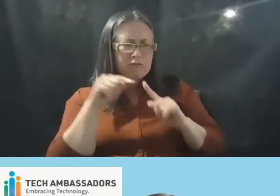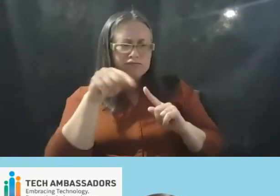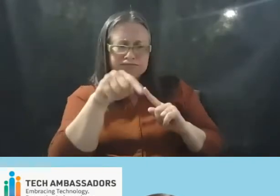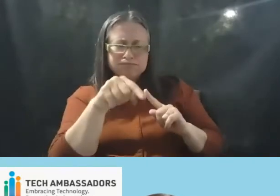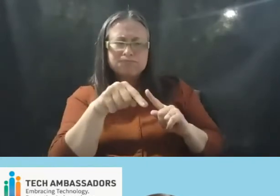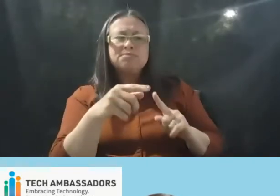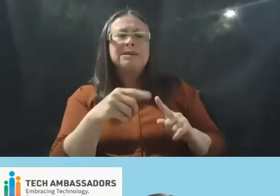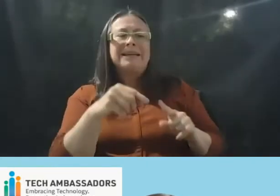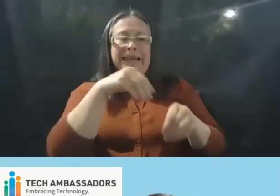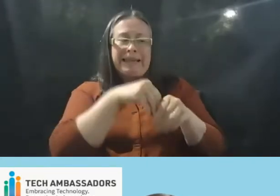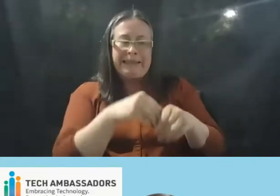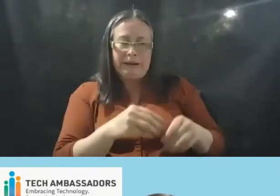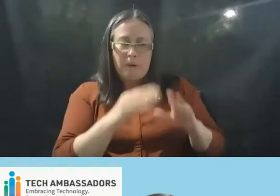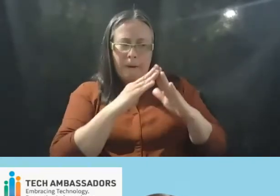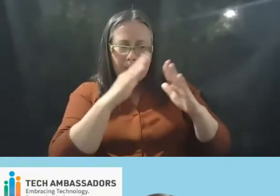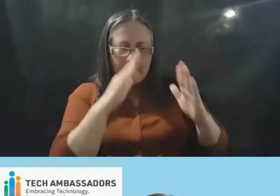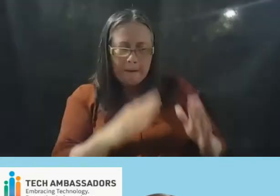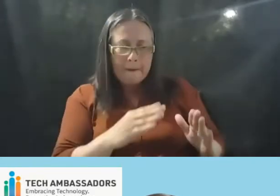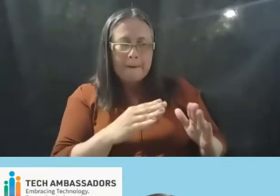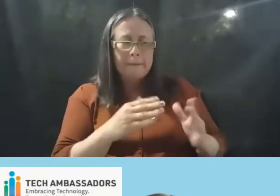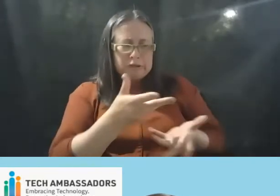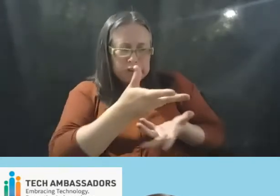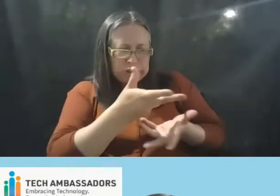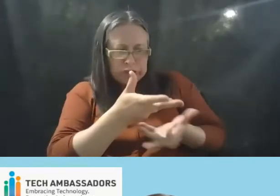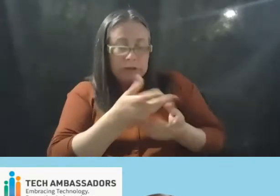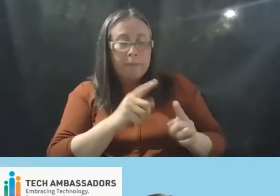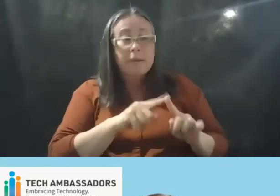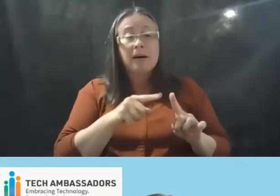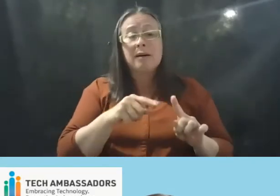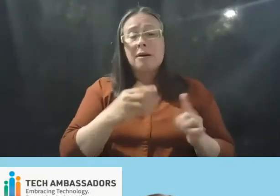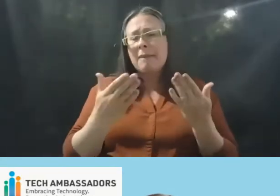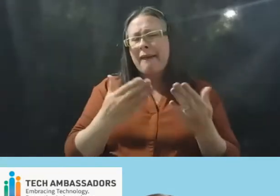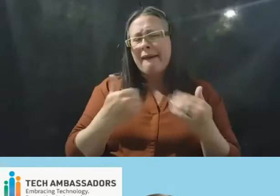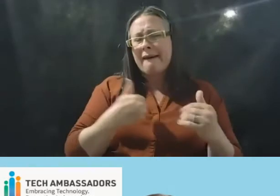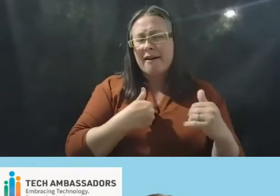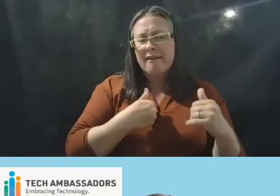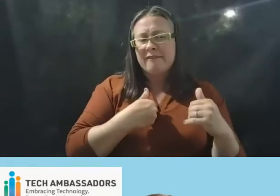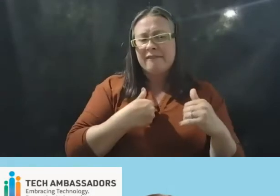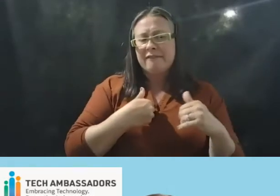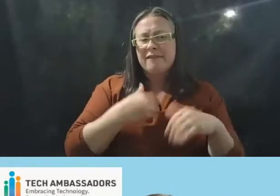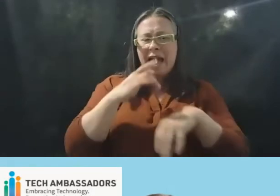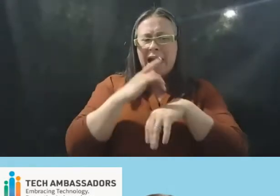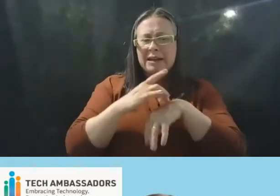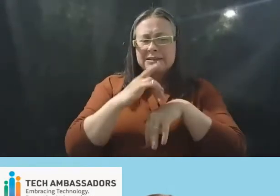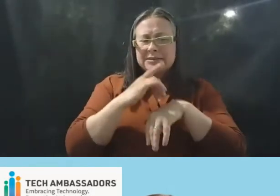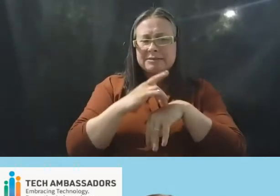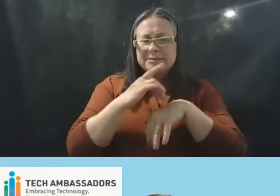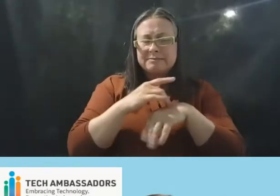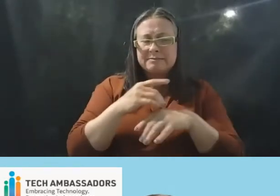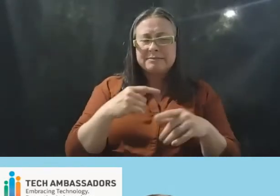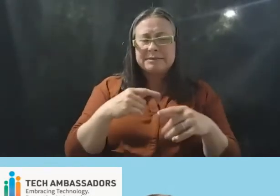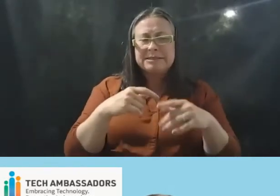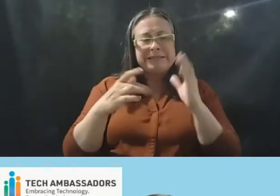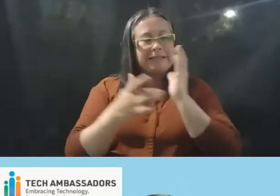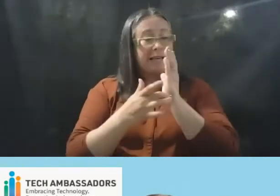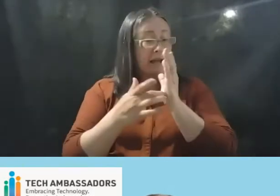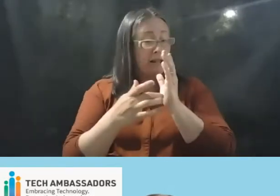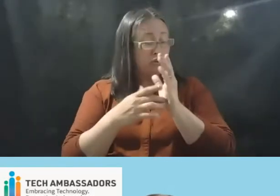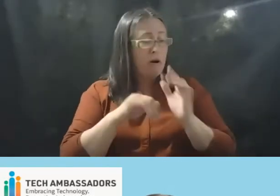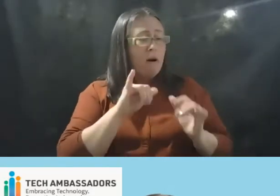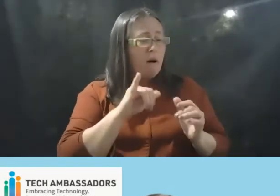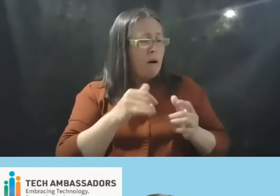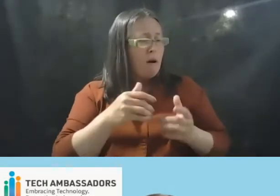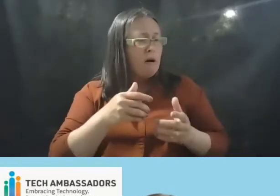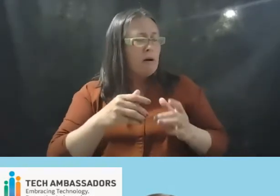have access to all kinds of technology in the home to just help make sure that the person living in that home is safe. And that